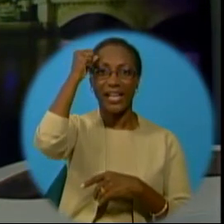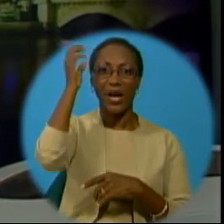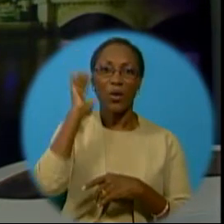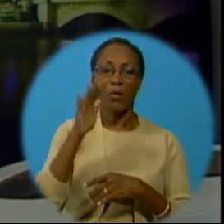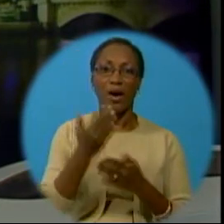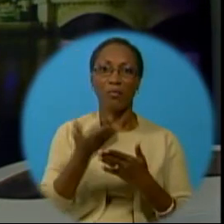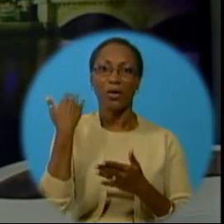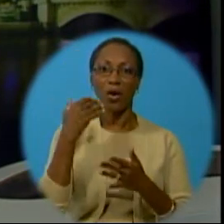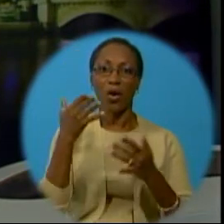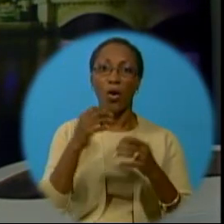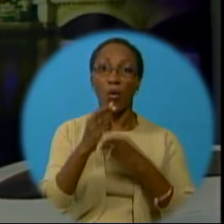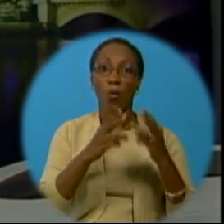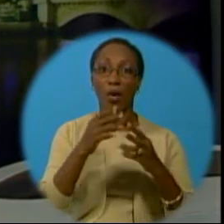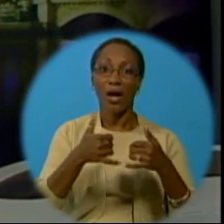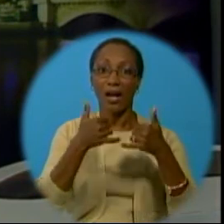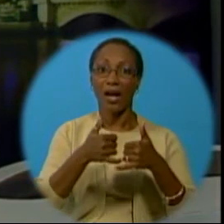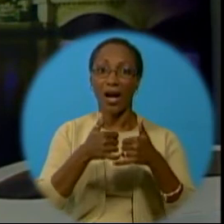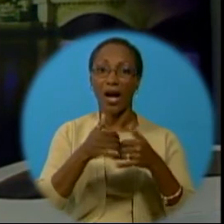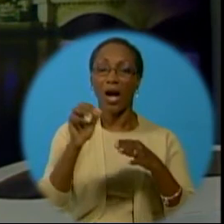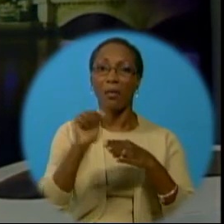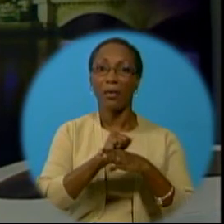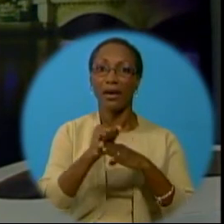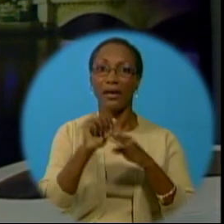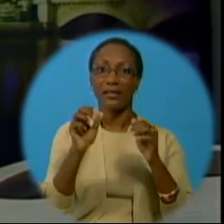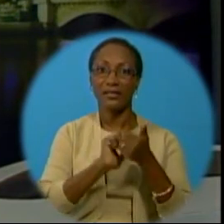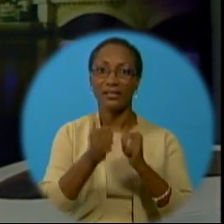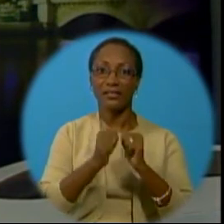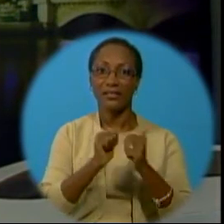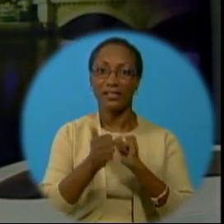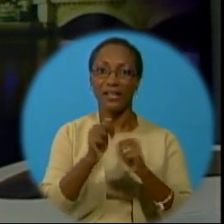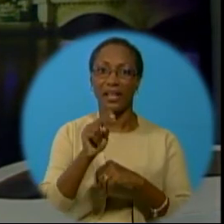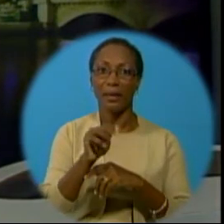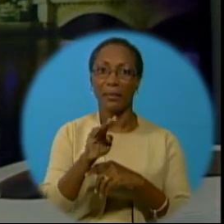pre-World Cup friendlies and a preview to the NBA Finals. But up next, the business report.